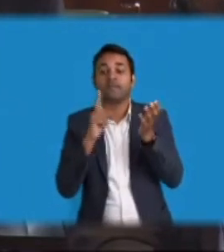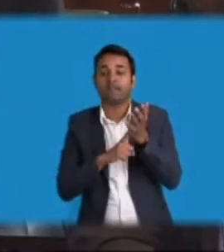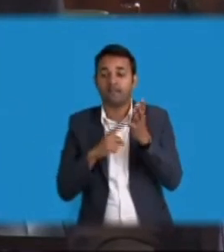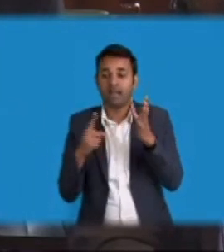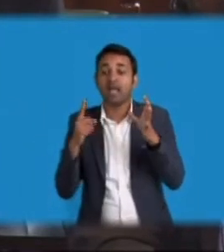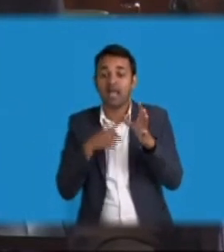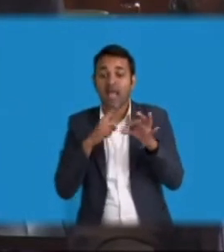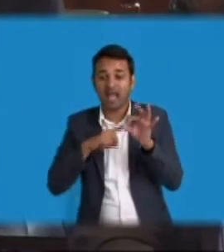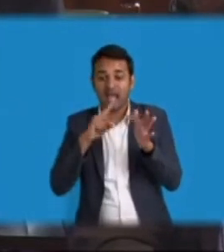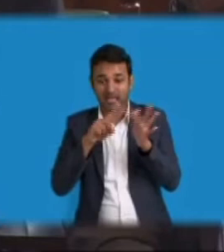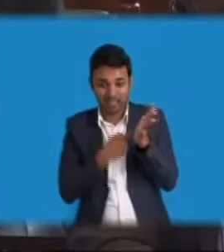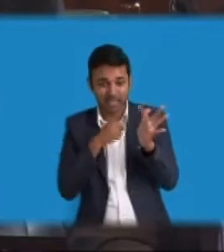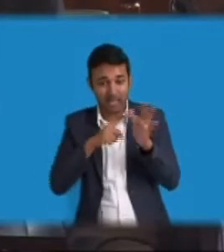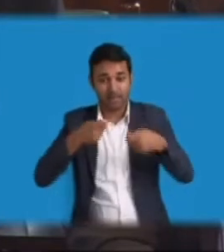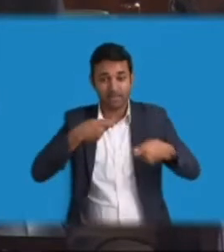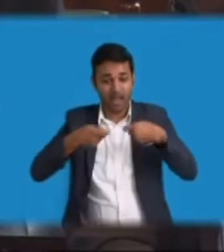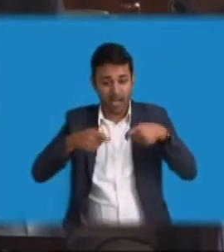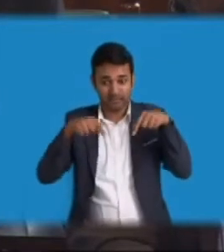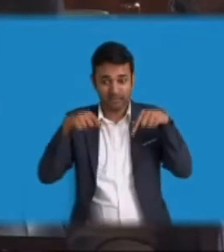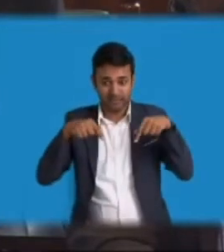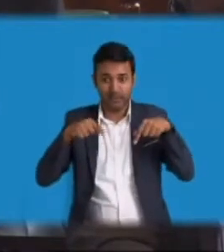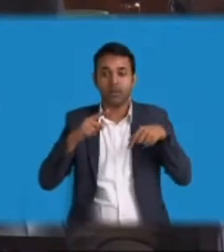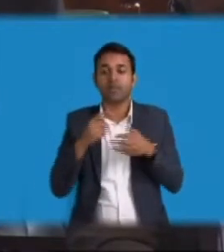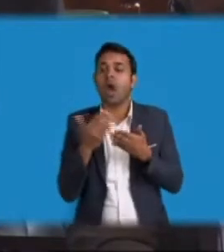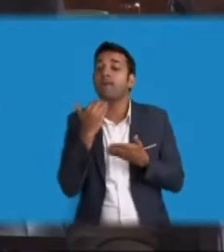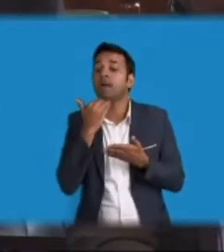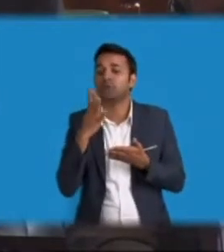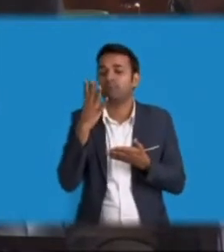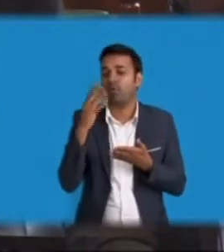phase at a projected cost of $4.3 million.